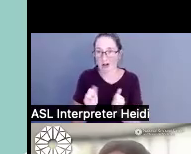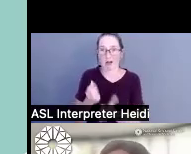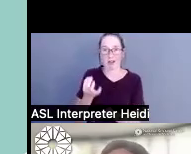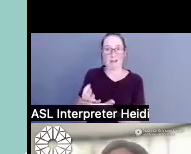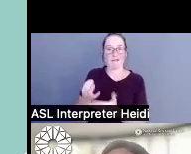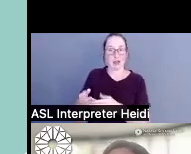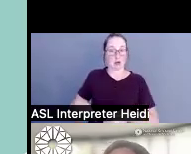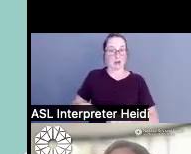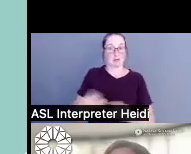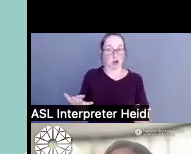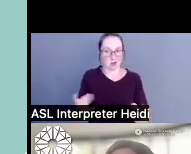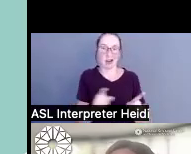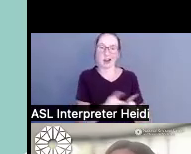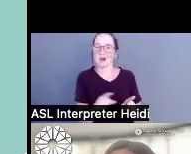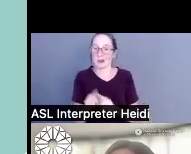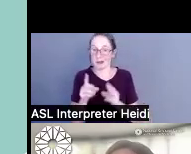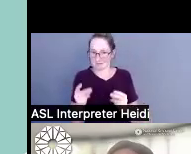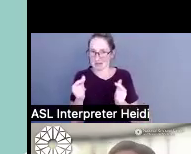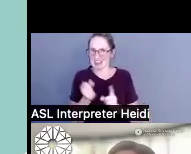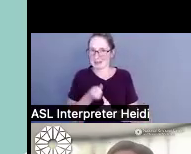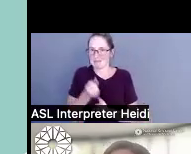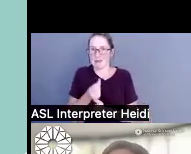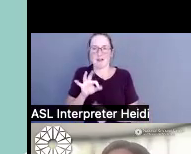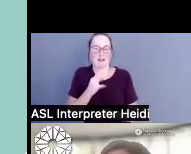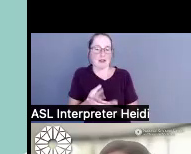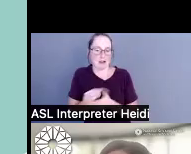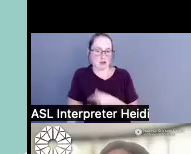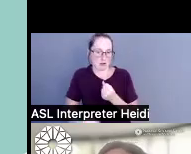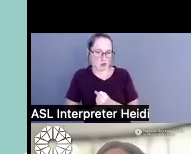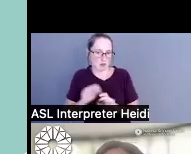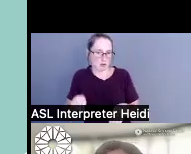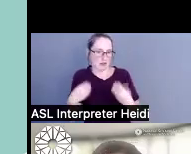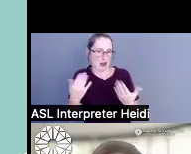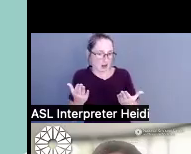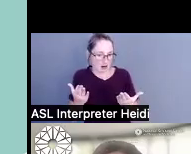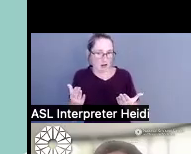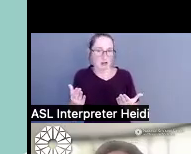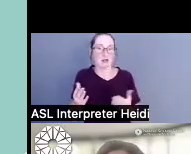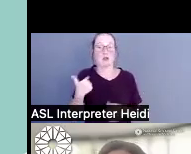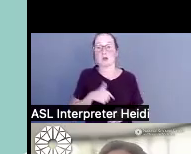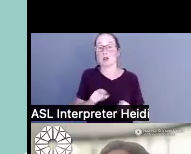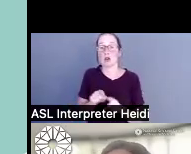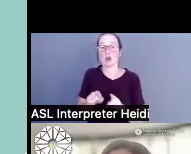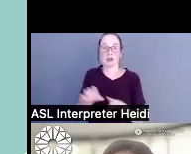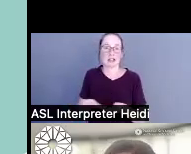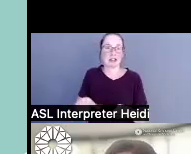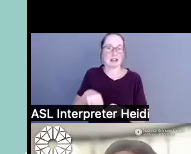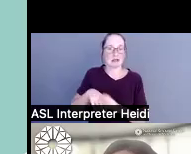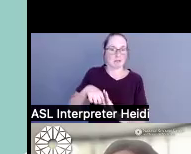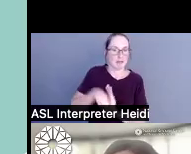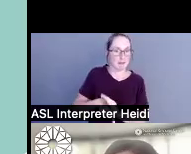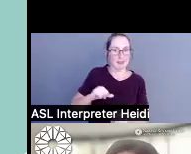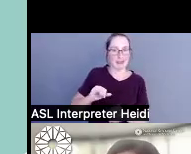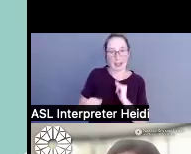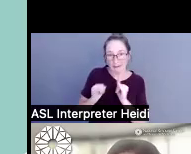were dispersed, as well as the immediate impact of the financial support provided. We also conducted in-depth interviews